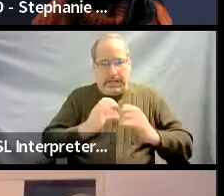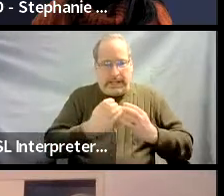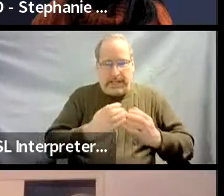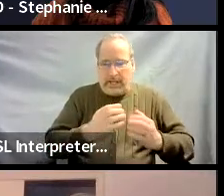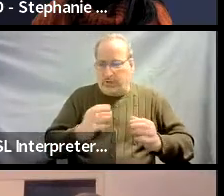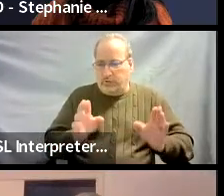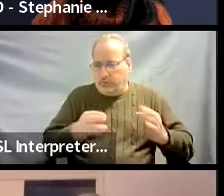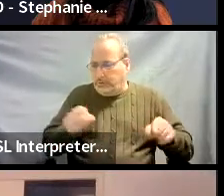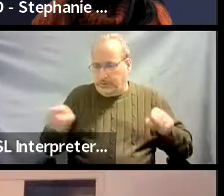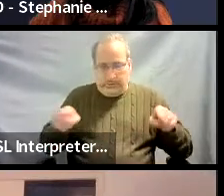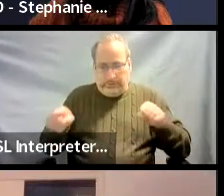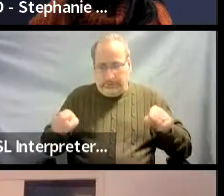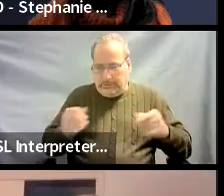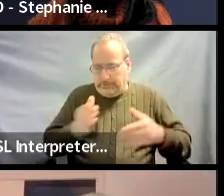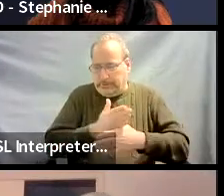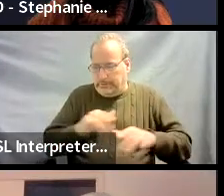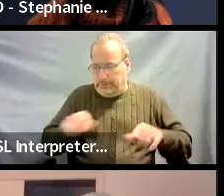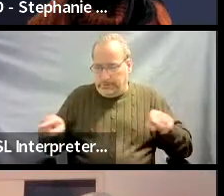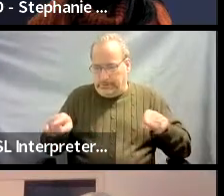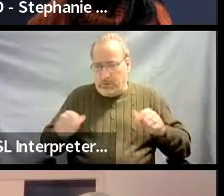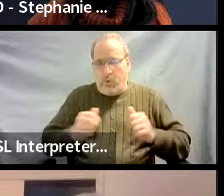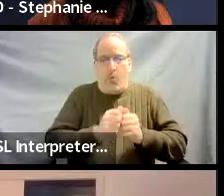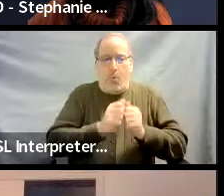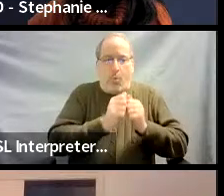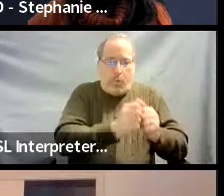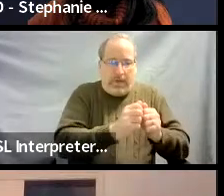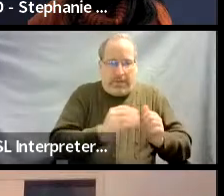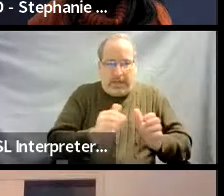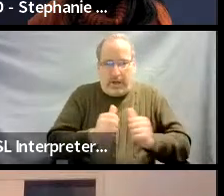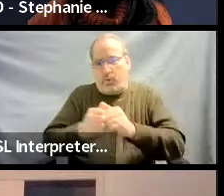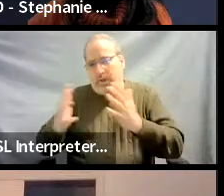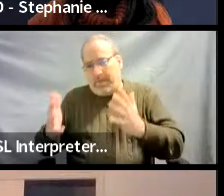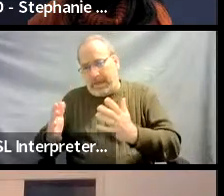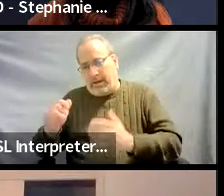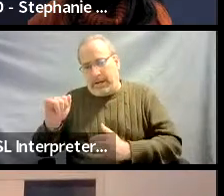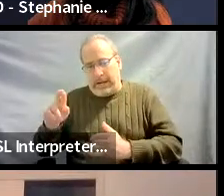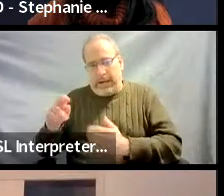and without the air filtration units that we installed.